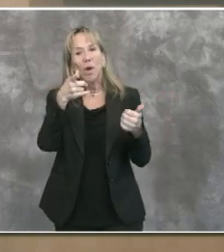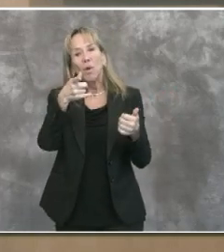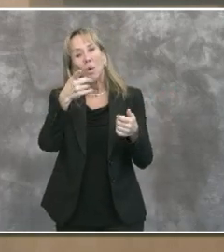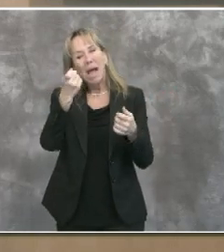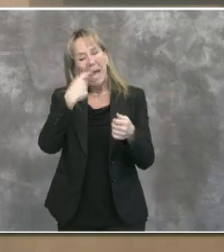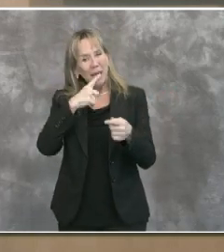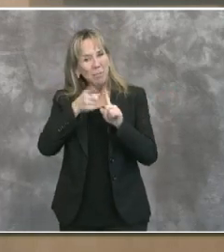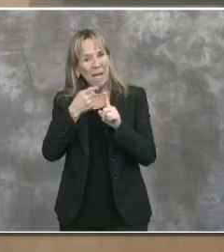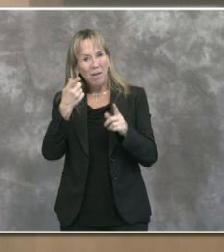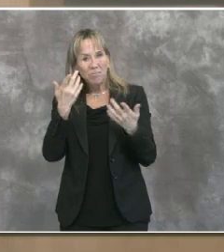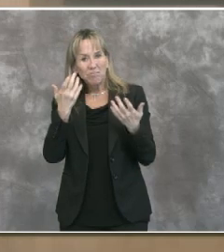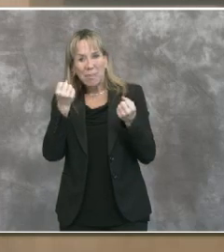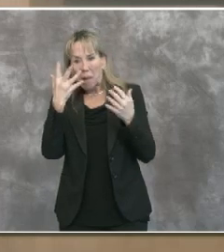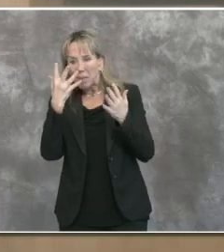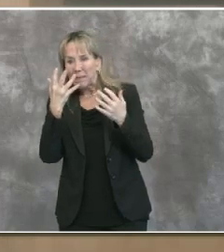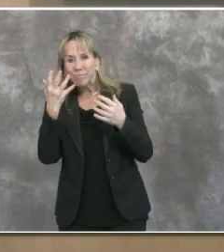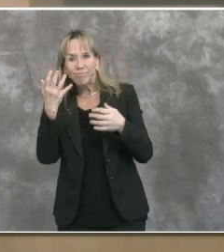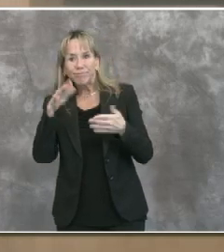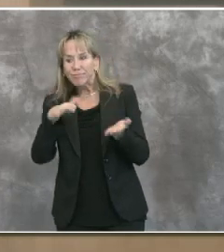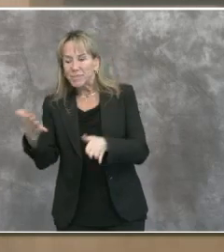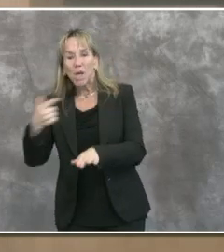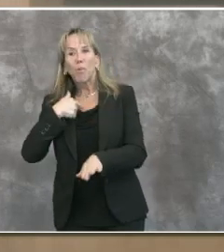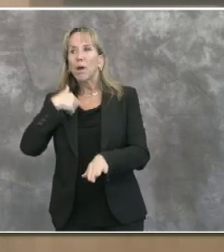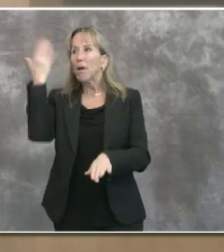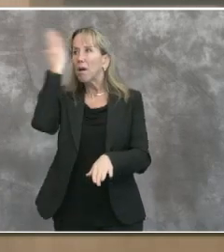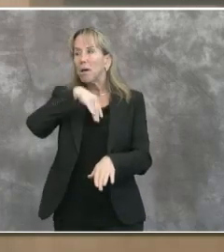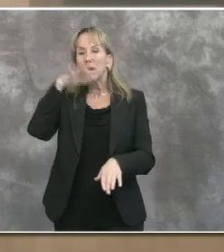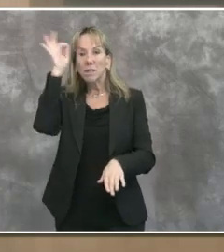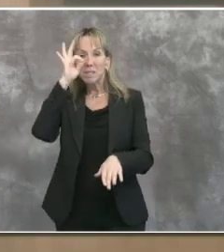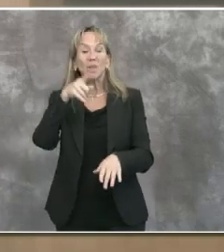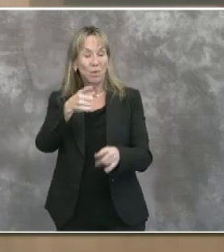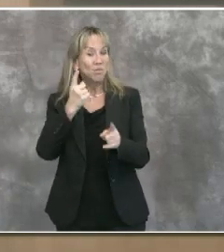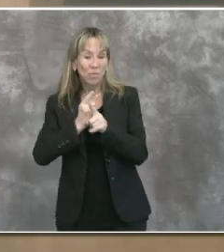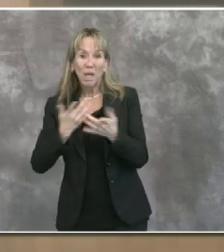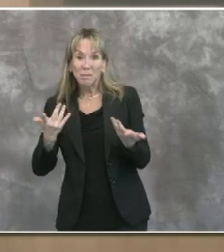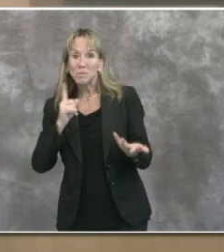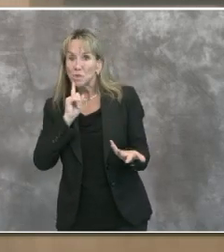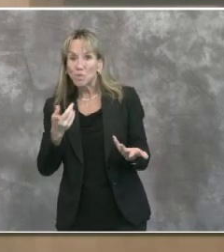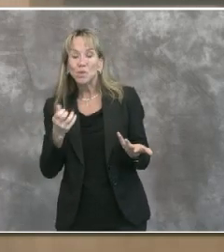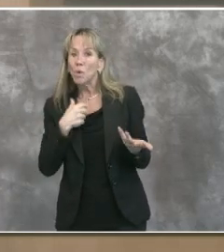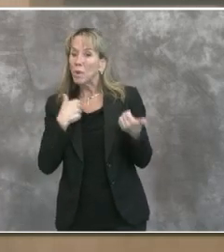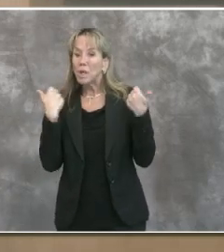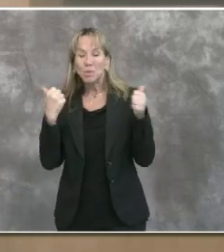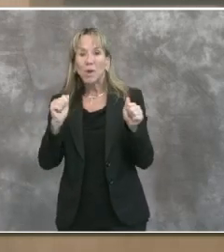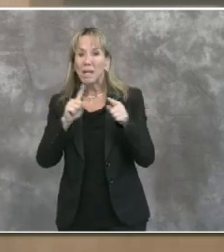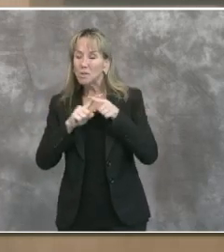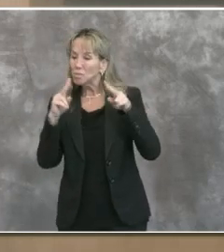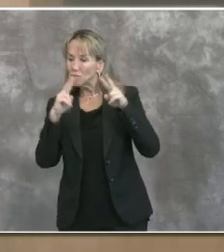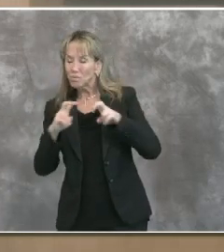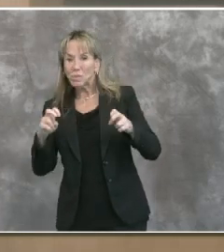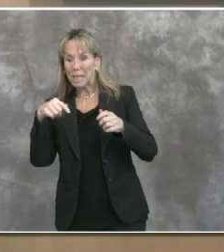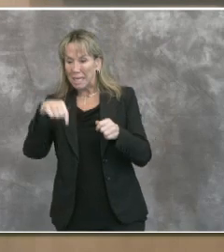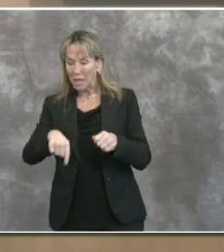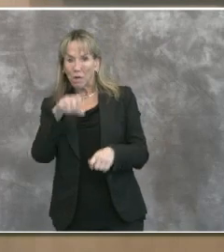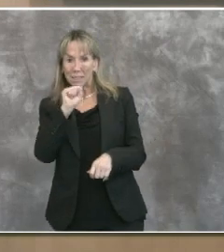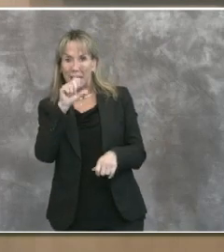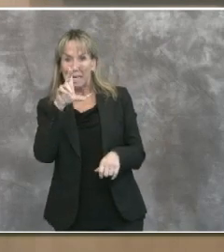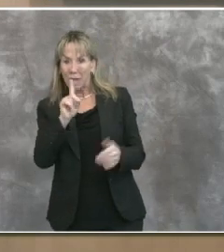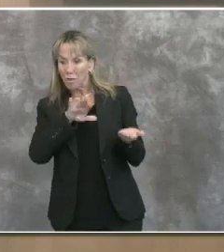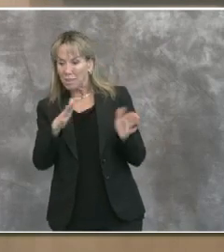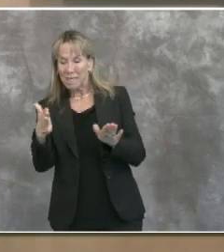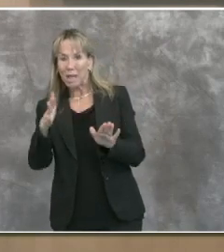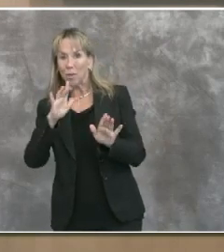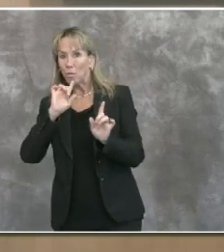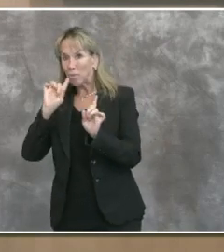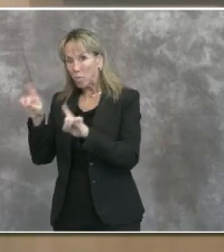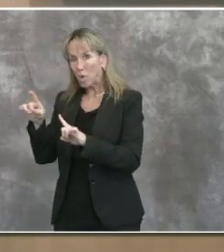trying the best we can to evaluate each of the deaths that is reported in San Diego to be